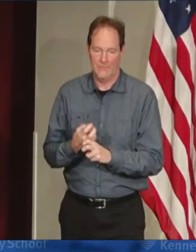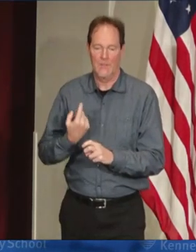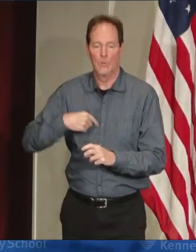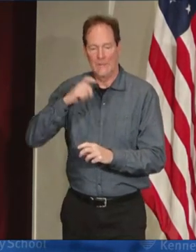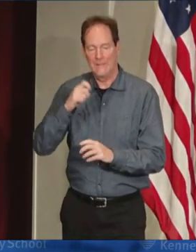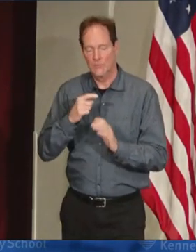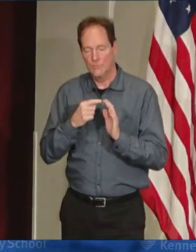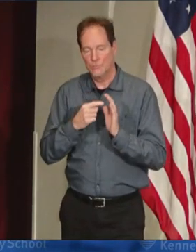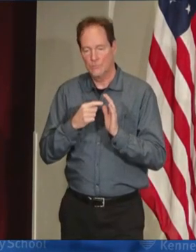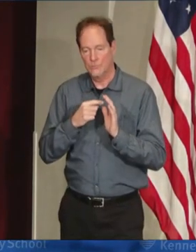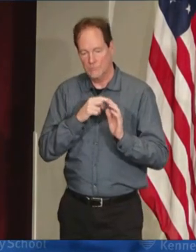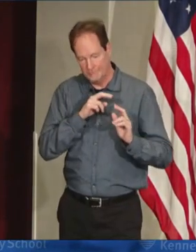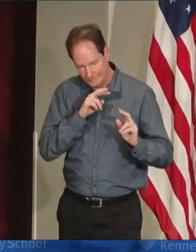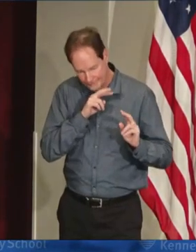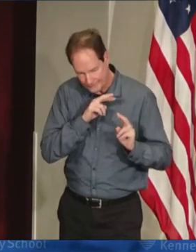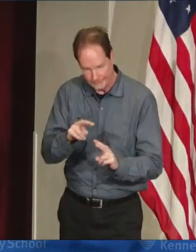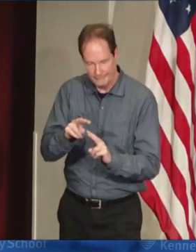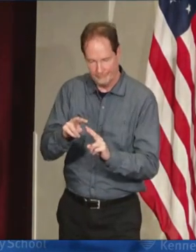looking at